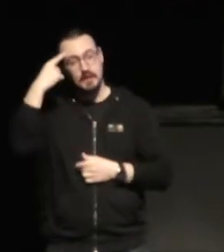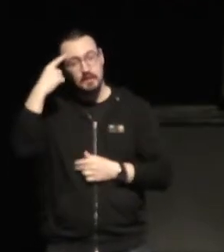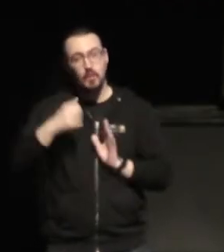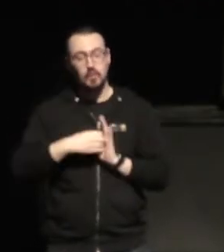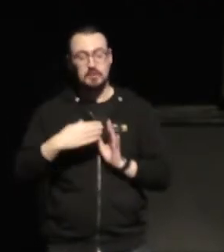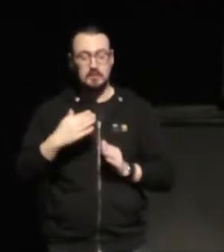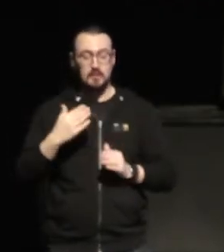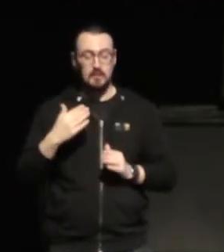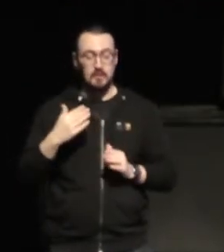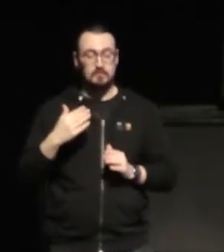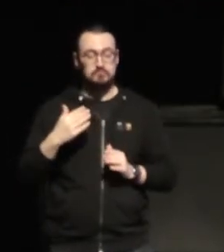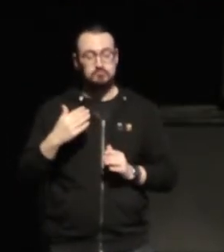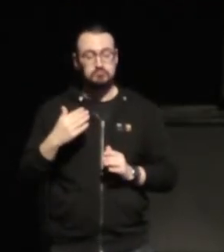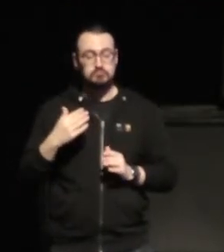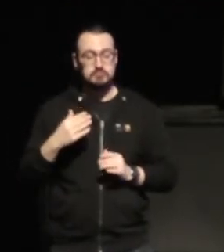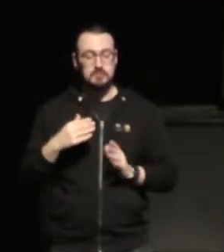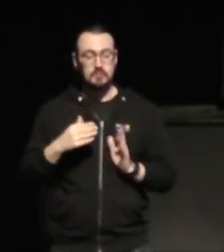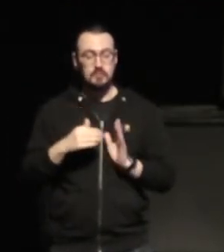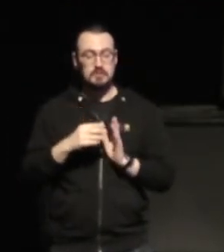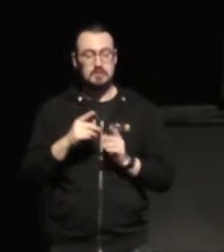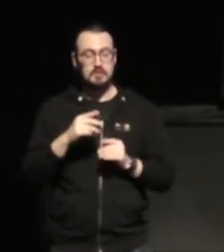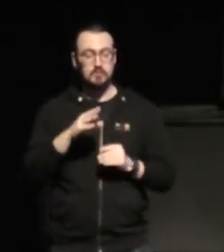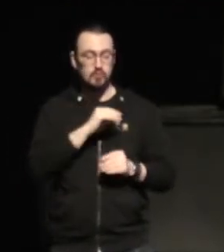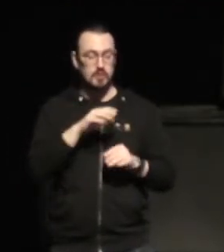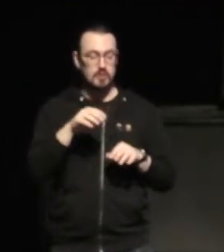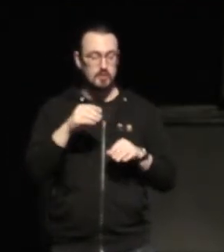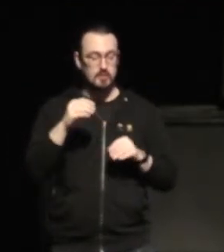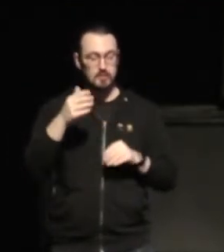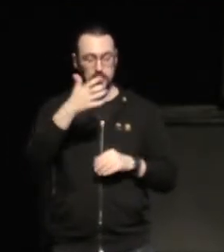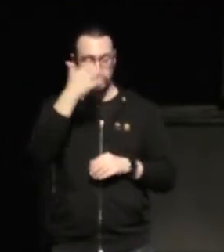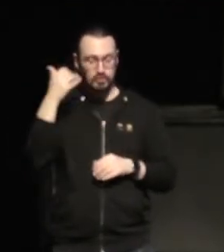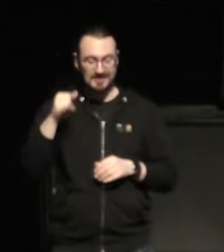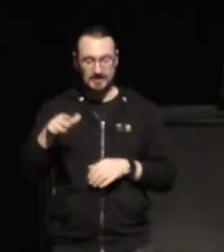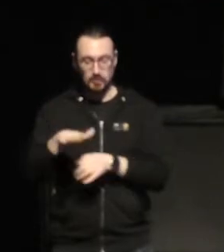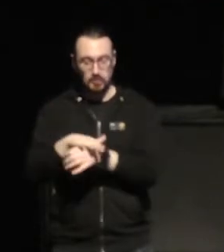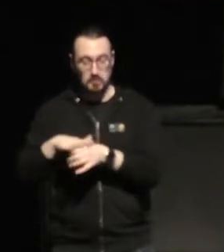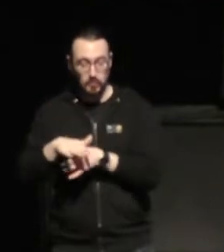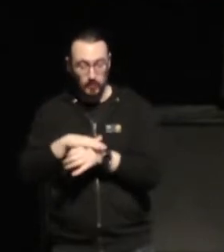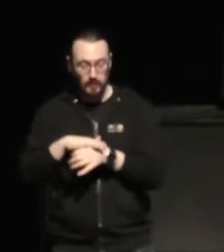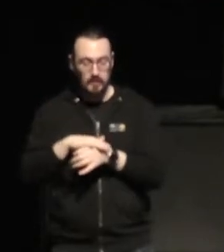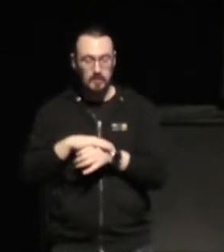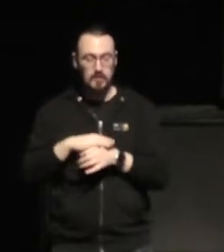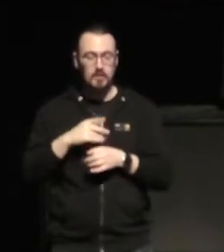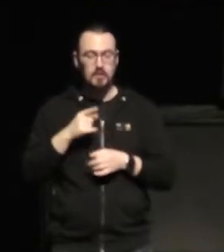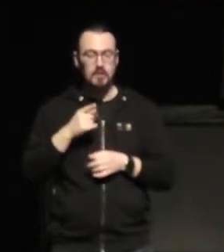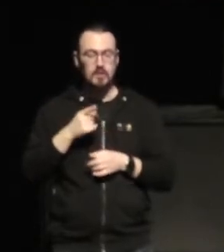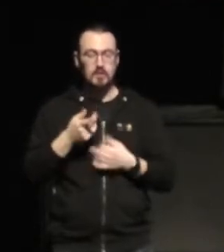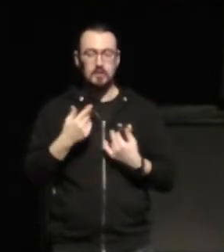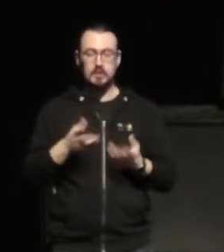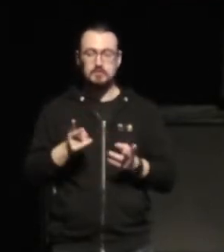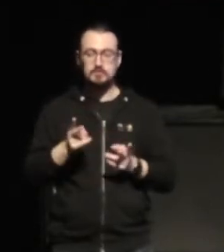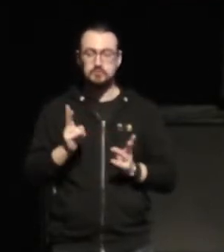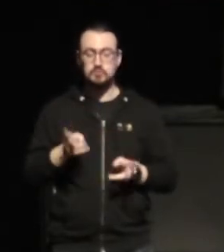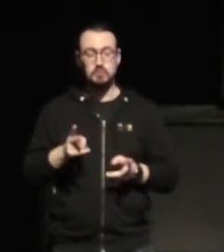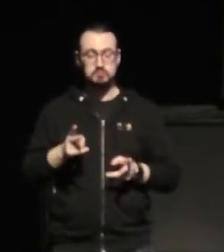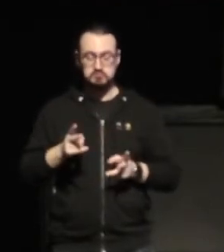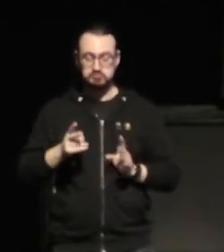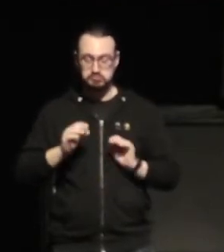because since the peasants, the Yunak peasants and the other that are not members, that they are